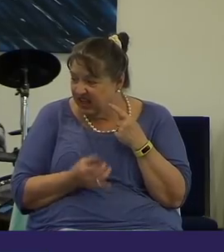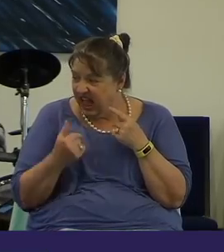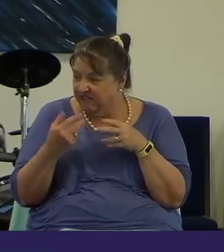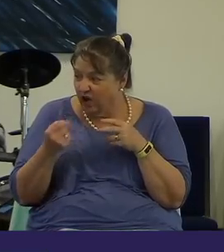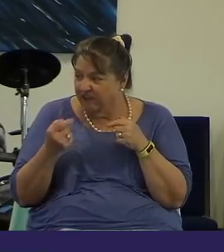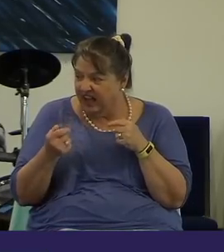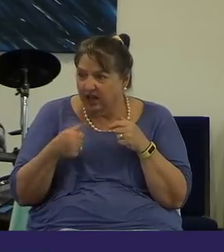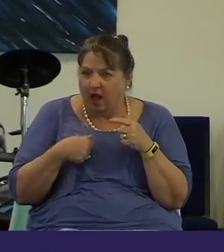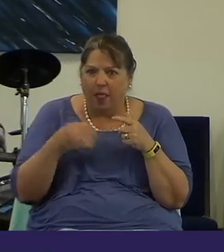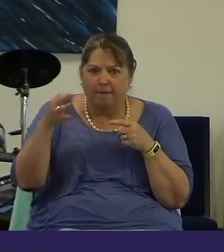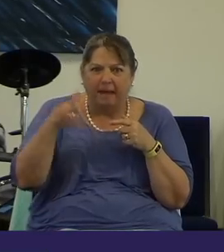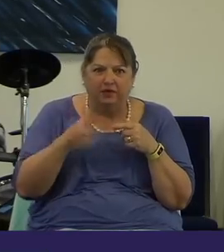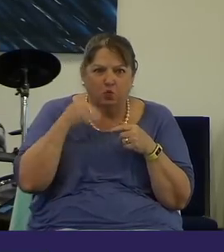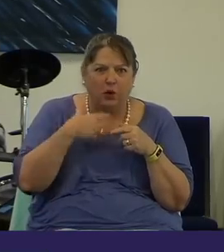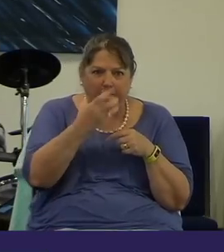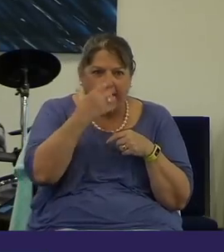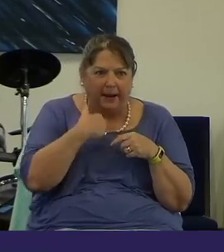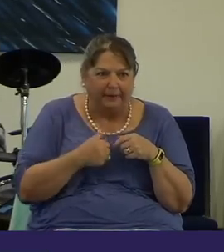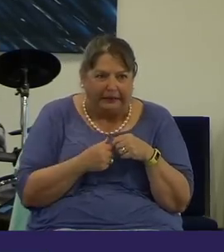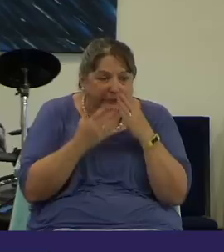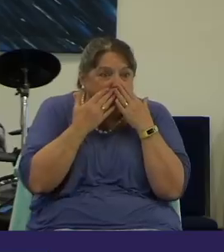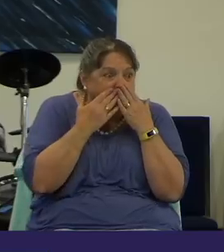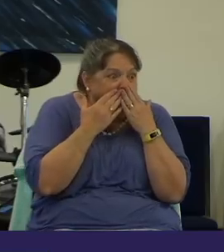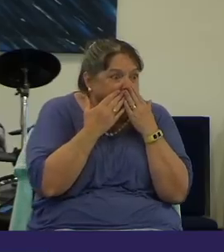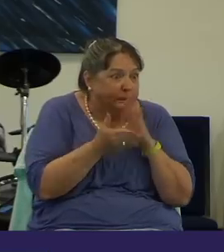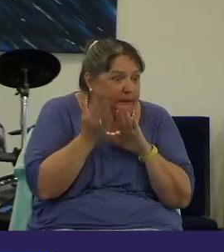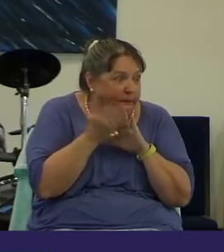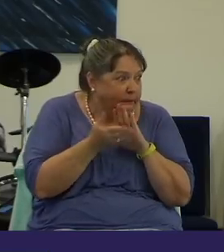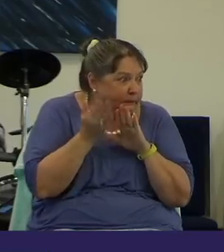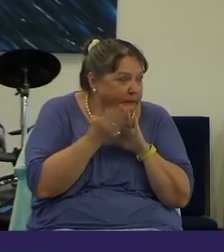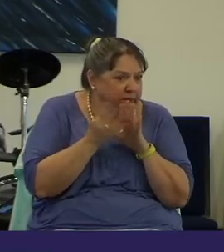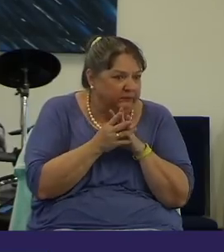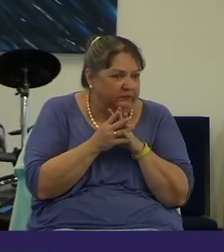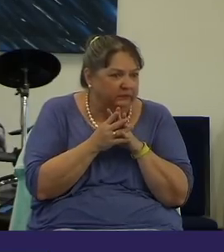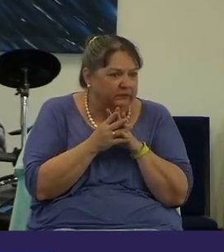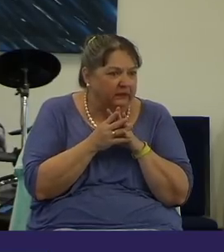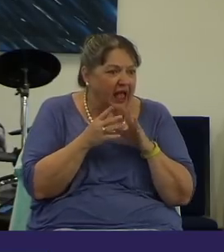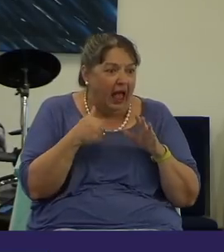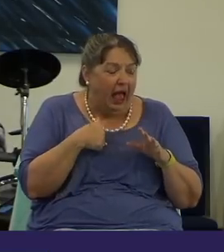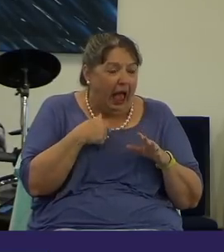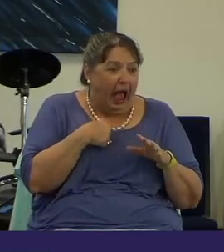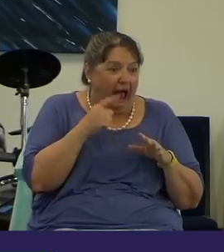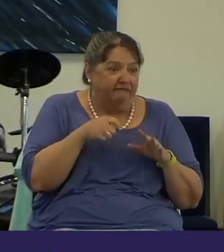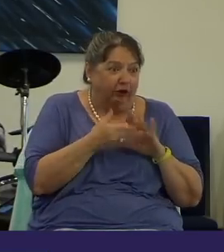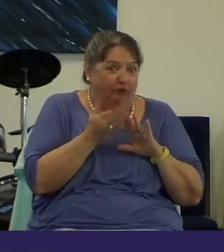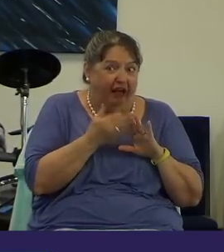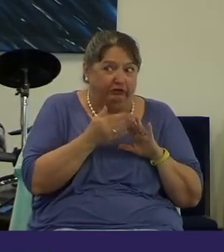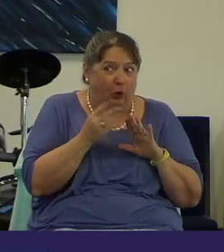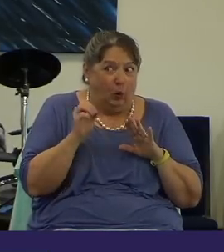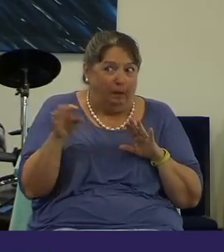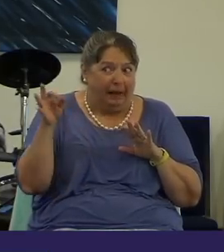faster. The preacher's going to get mad at me. That's that sin nature we're going to talk about today.